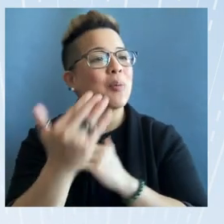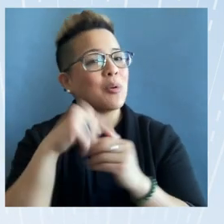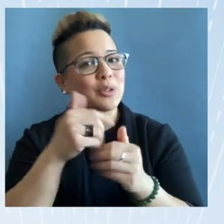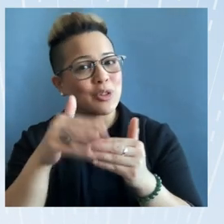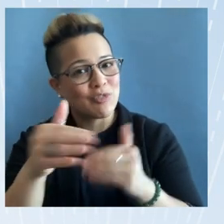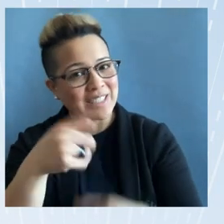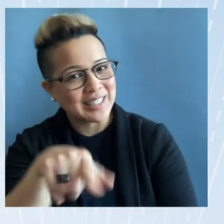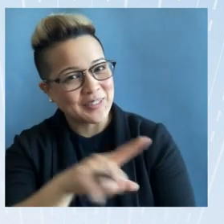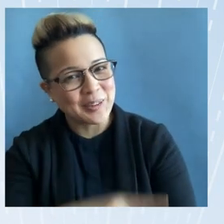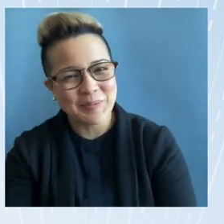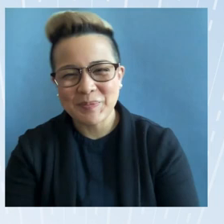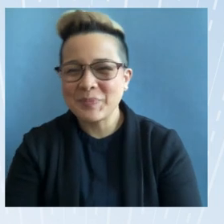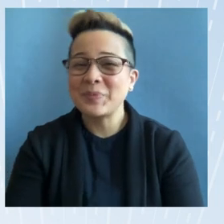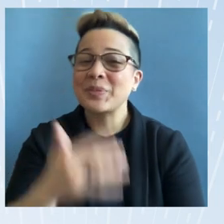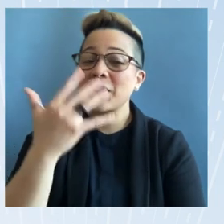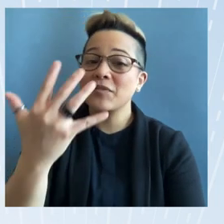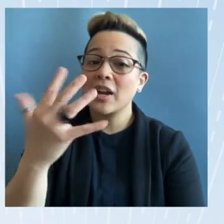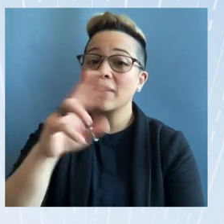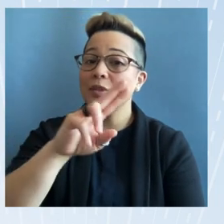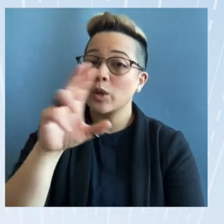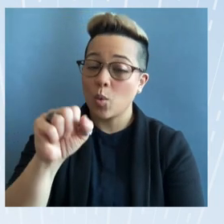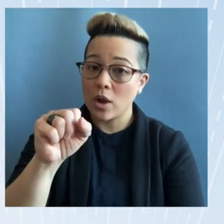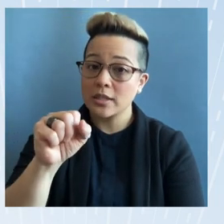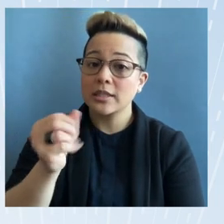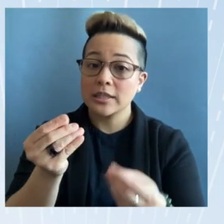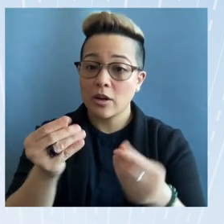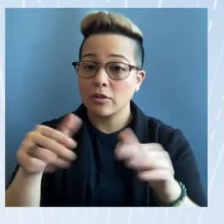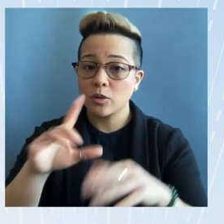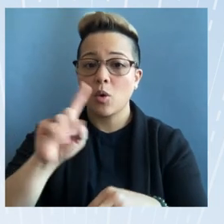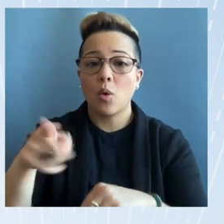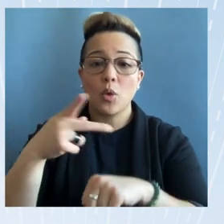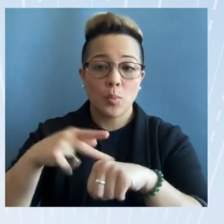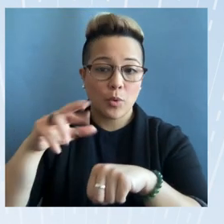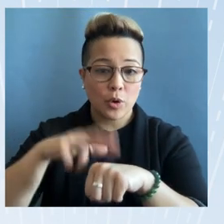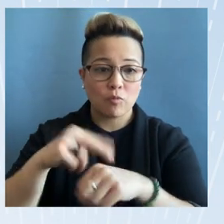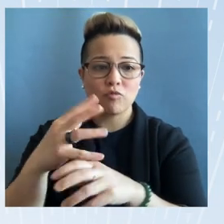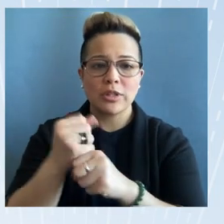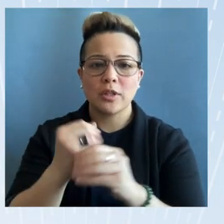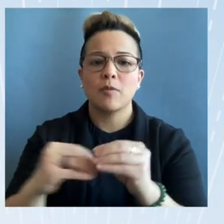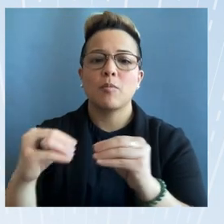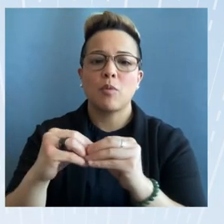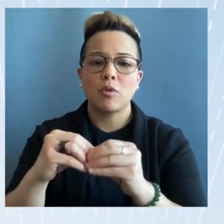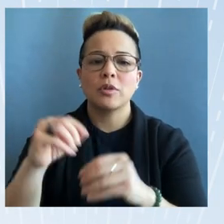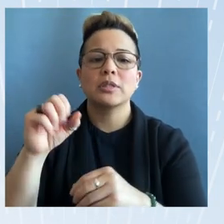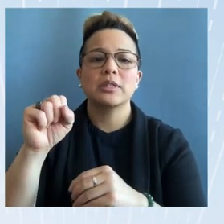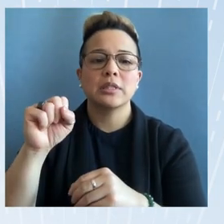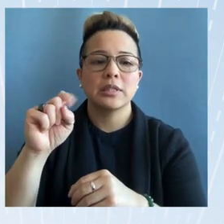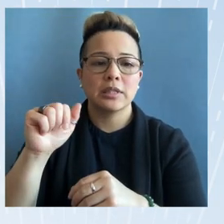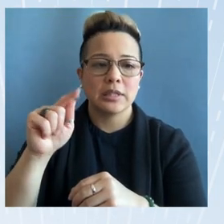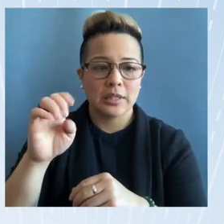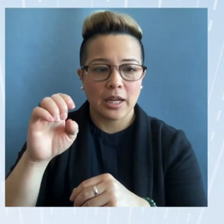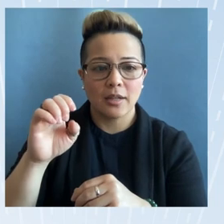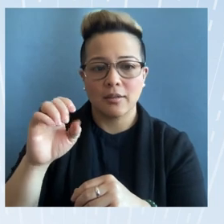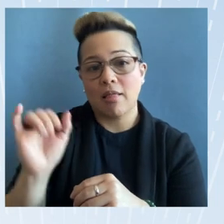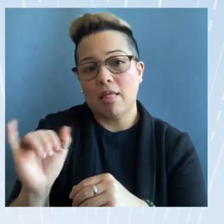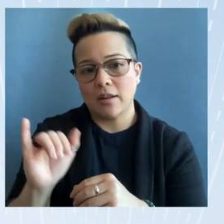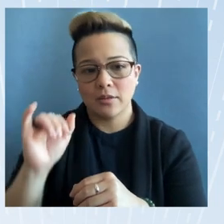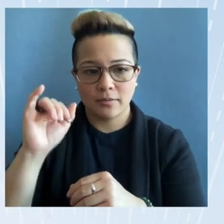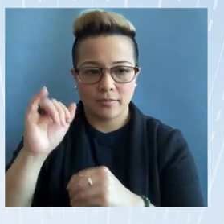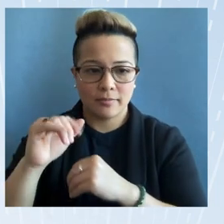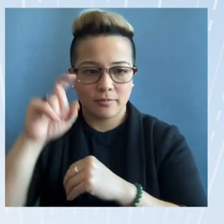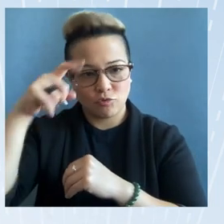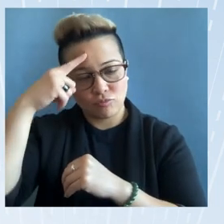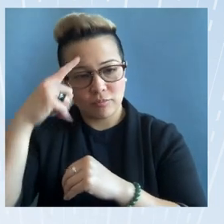Of the five U.S. territories, only Puerto Rico receives more state-like treatment in the federal statistical